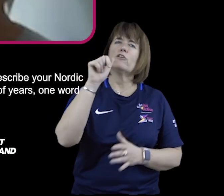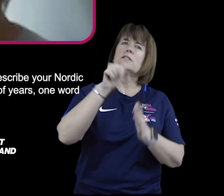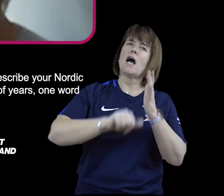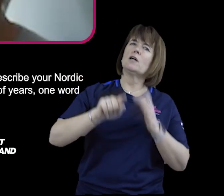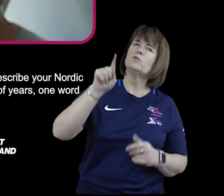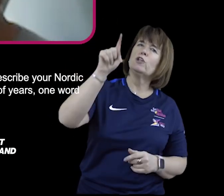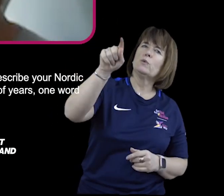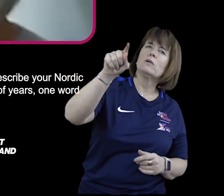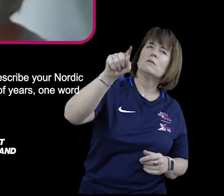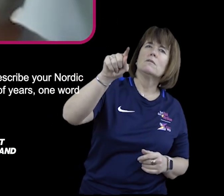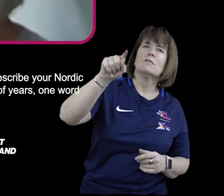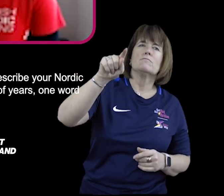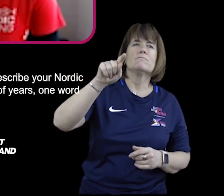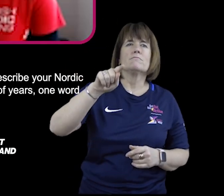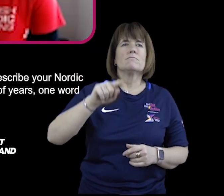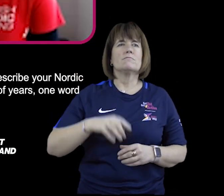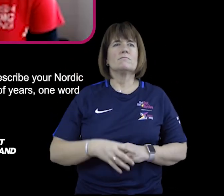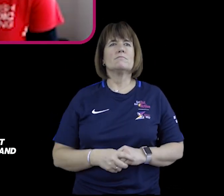pressure. Catherine, starting with you.